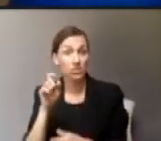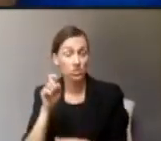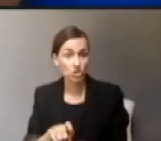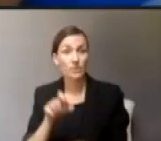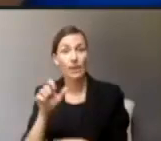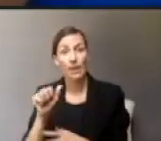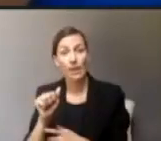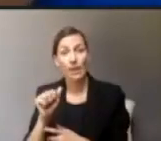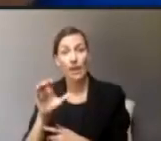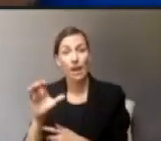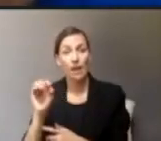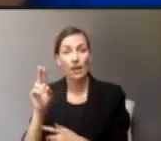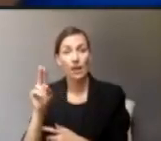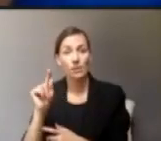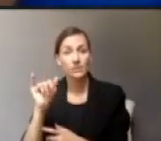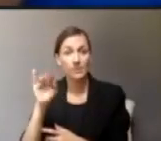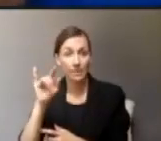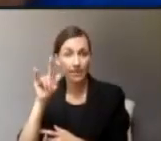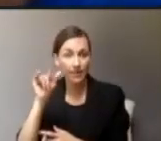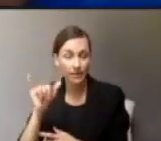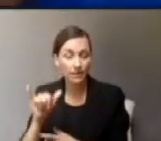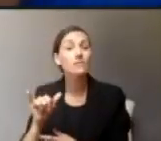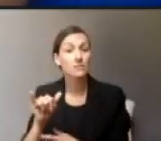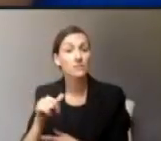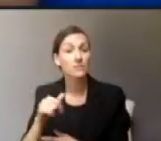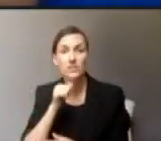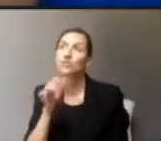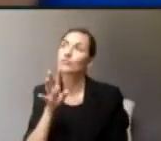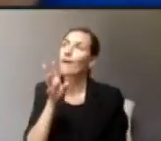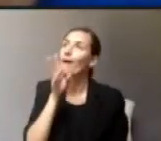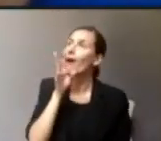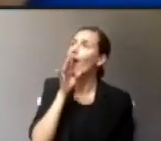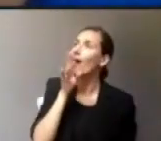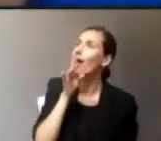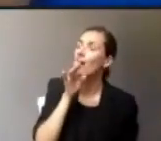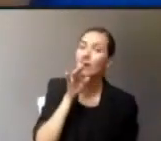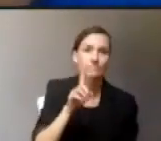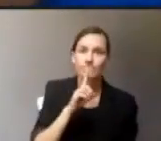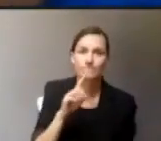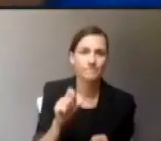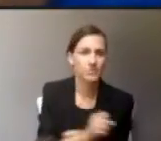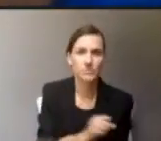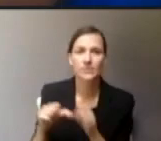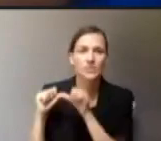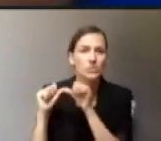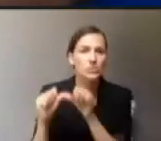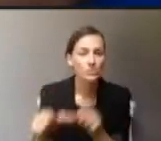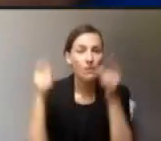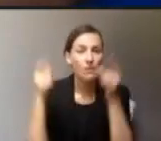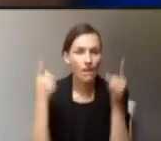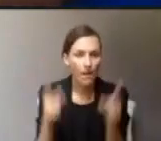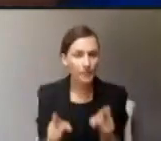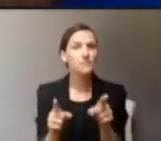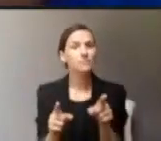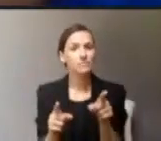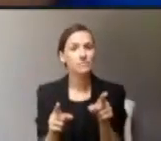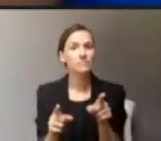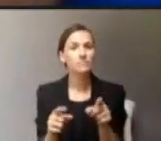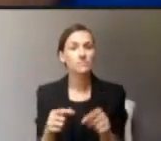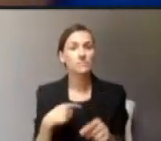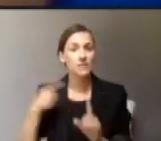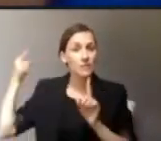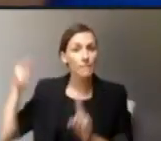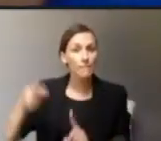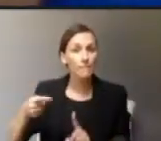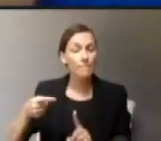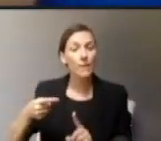make sure that we don't just talk about the things that are being offered, but that they are consistently practiced, because it is about health and safety. And